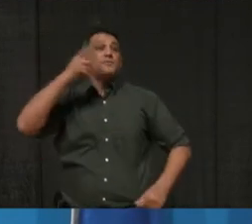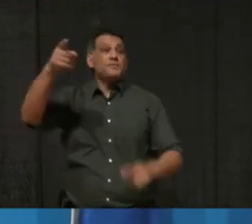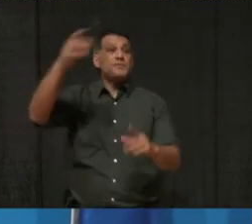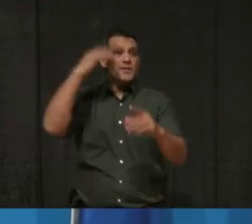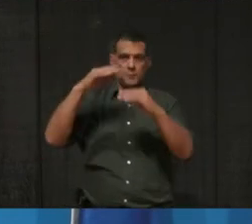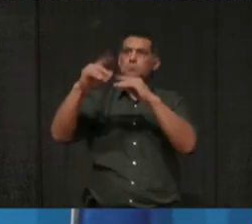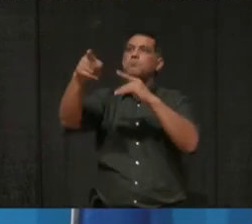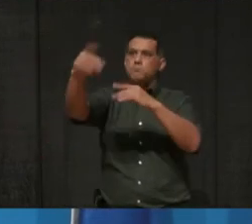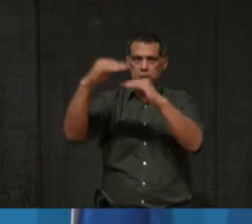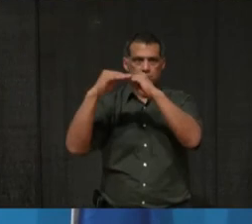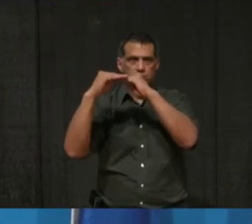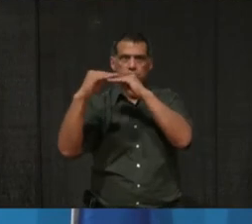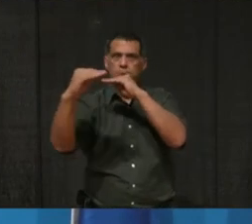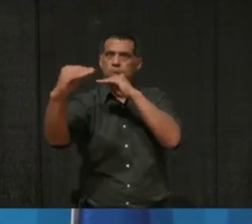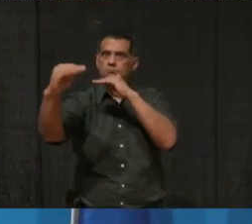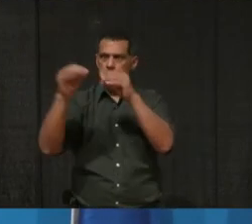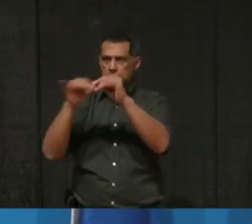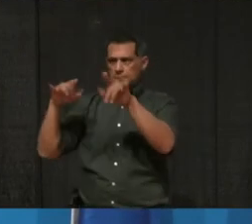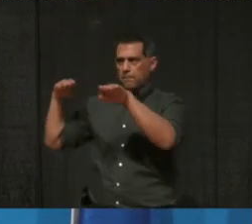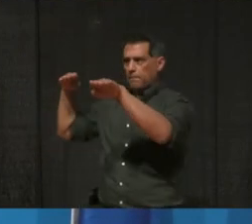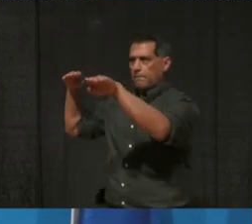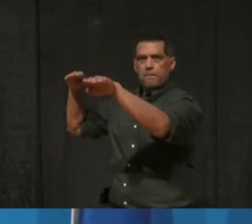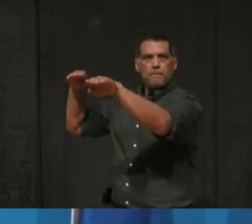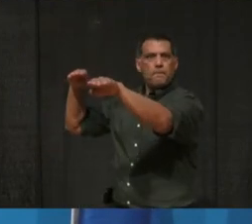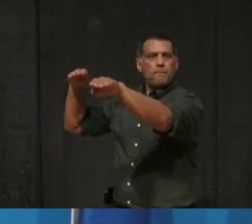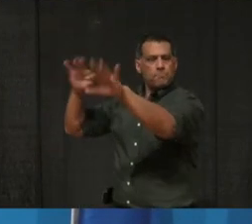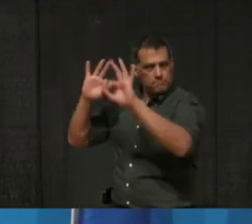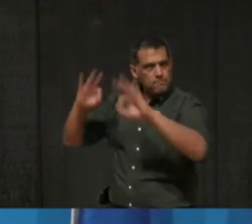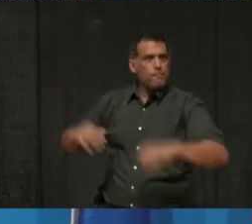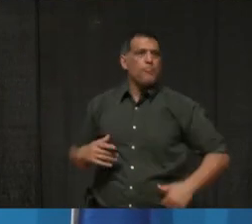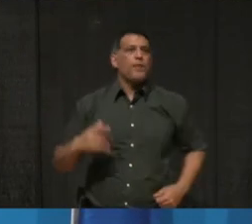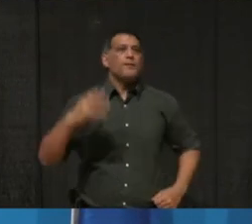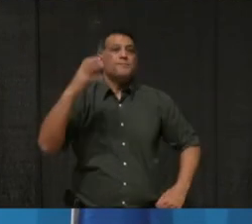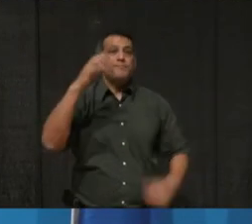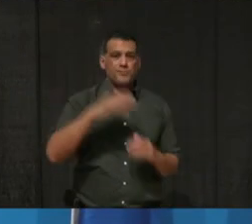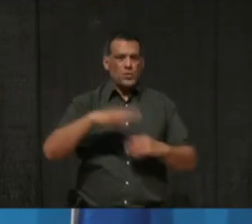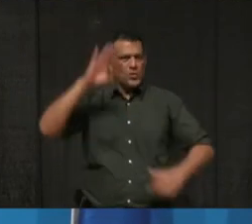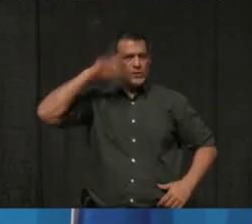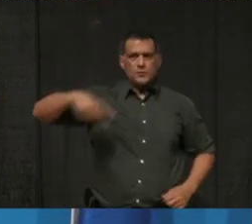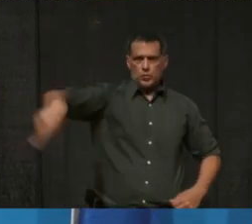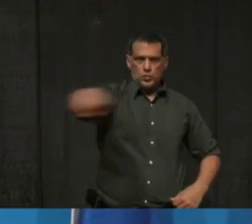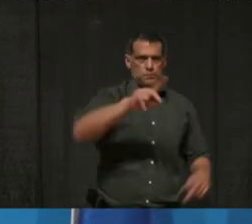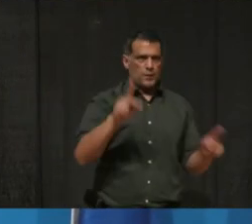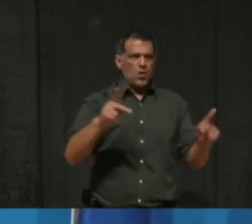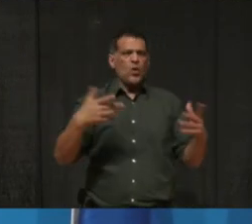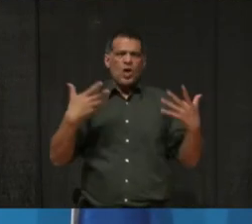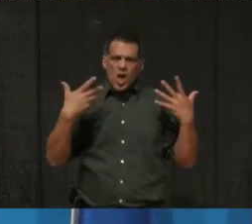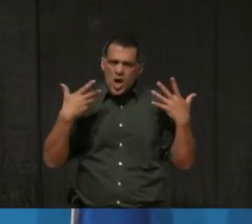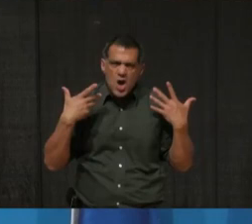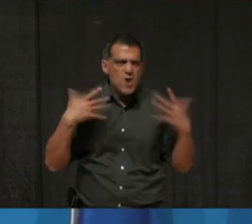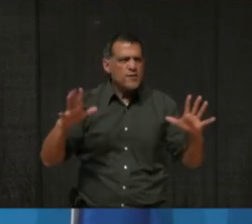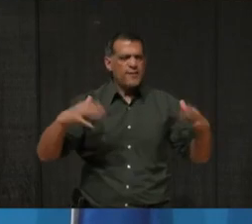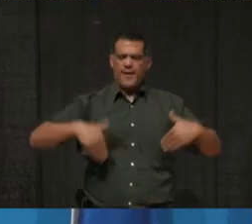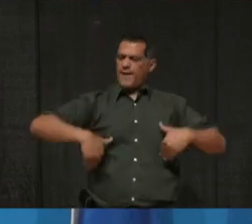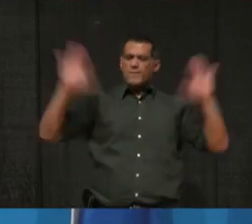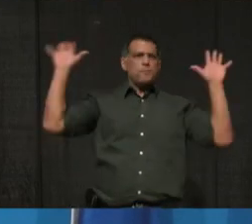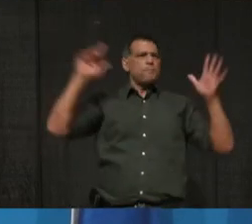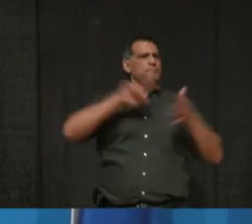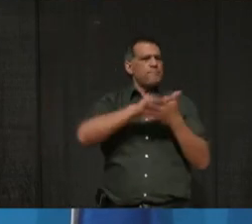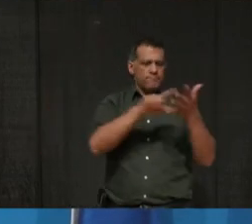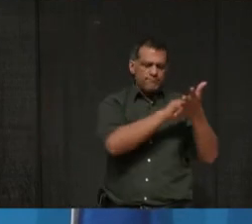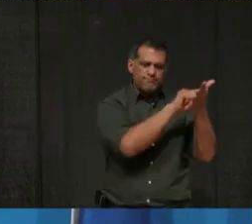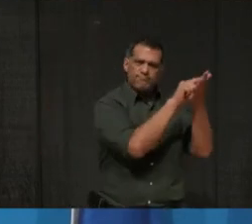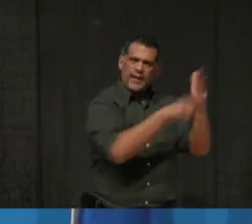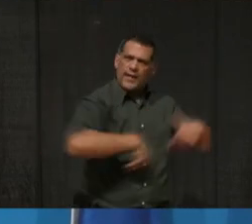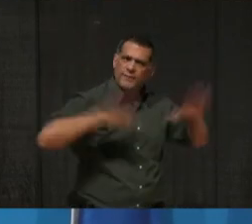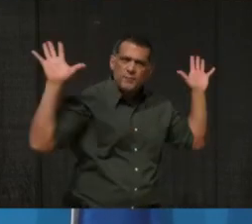follow. I know the sacrifice it has taken, especially for what seems like a never-ending